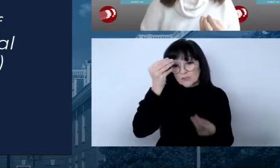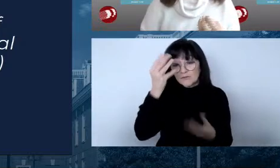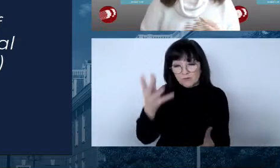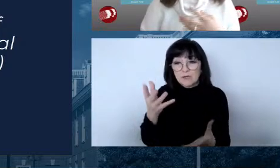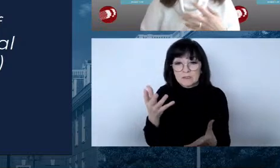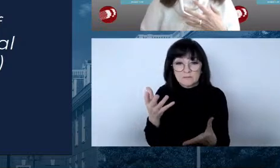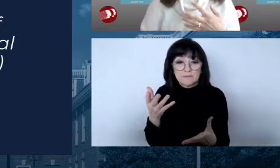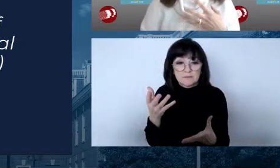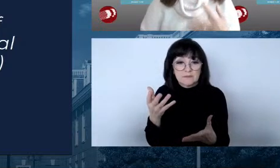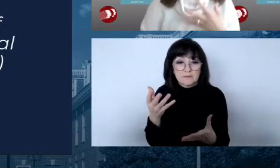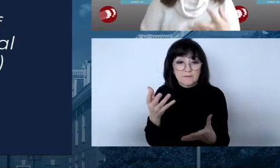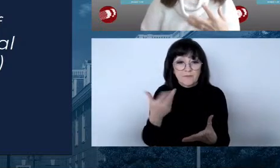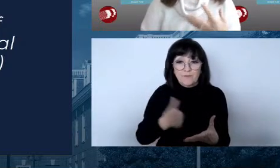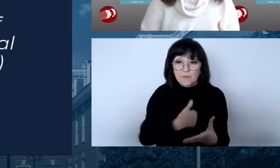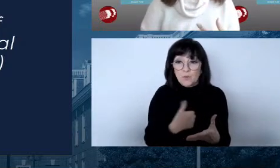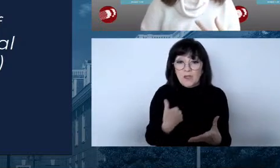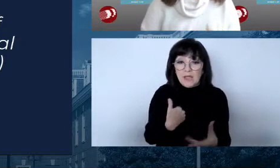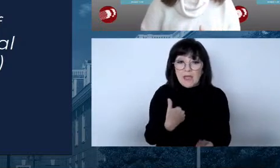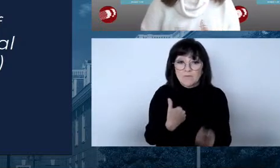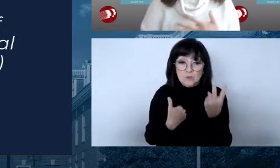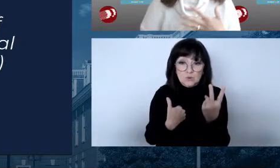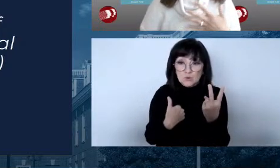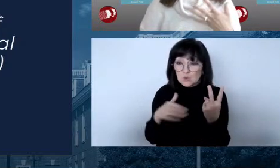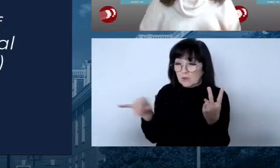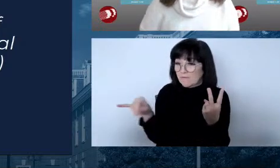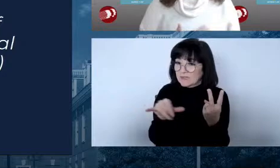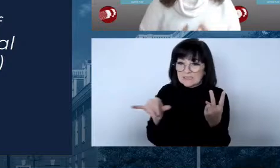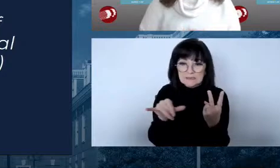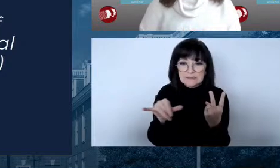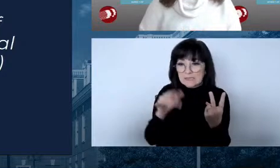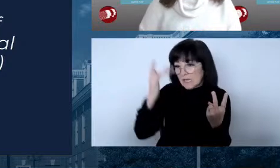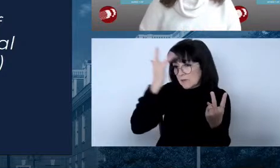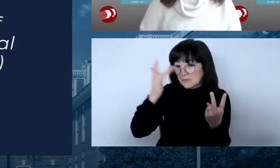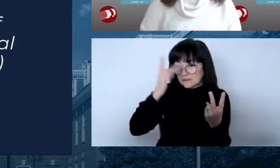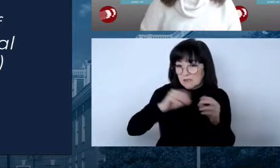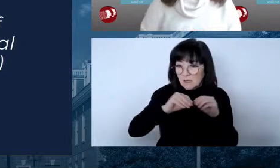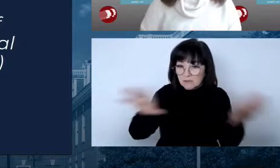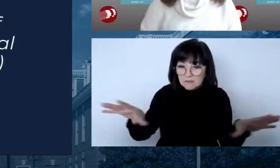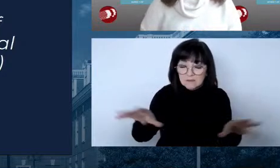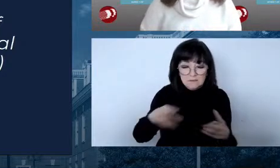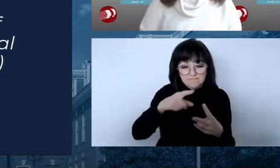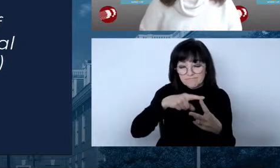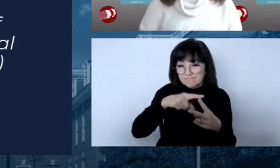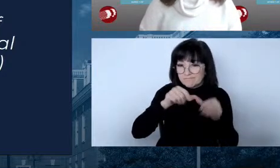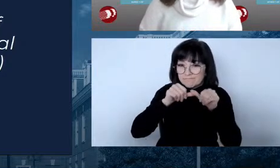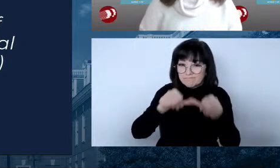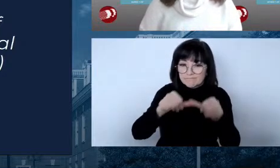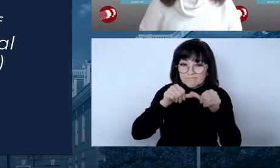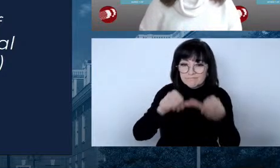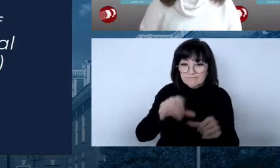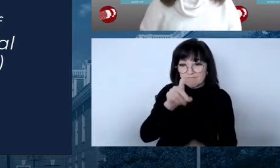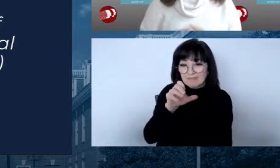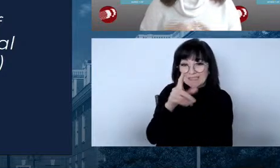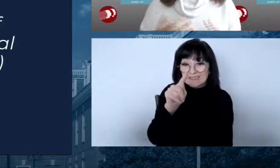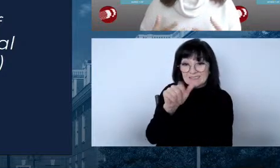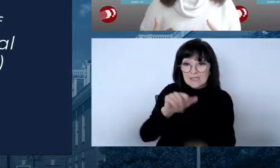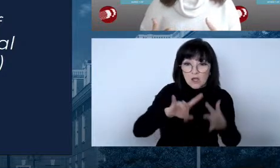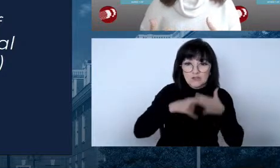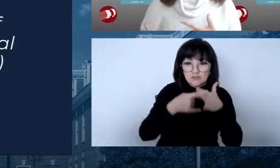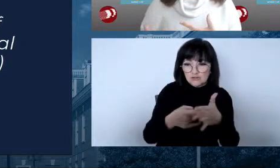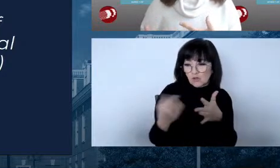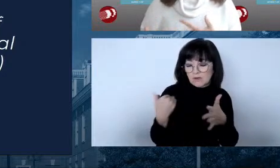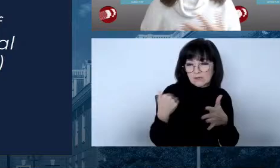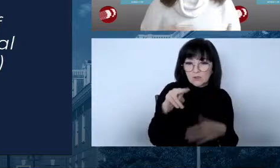two of the same virus circulating. We have the ongoing Delta wave that started in November and is